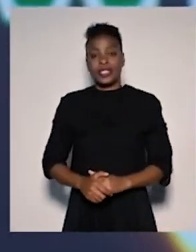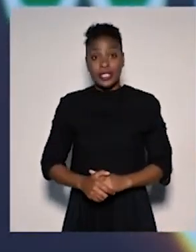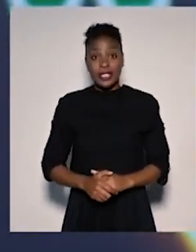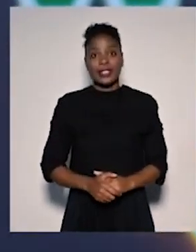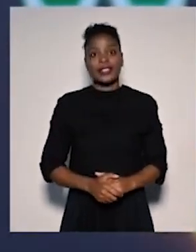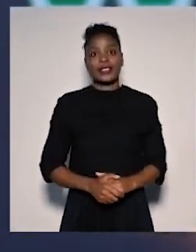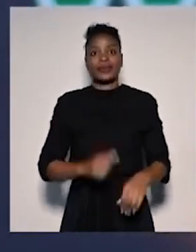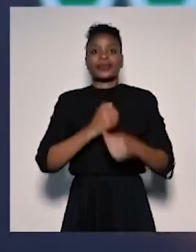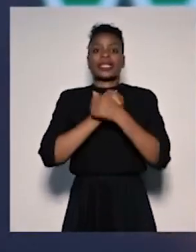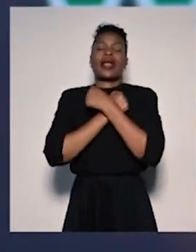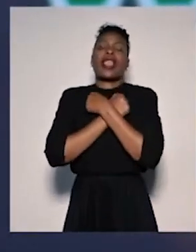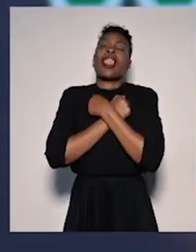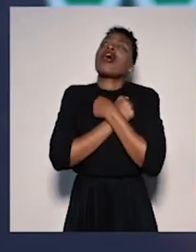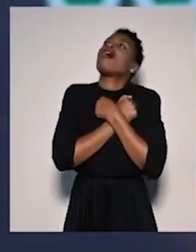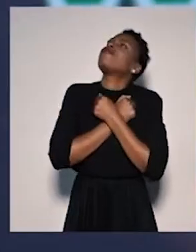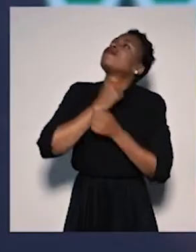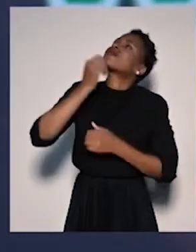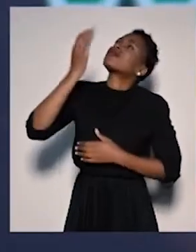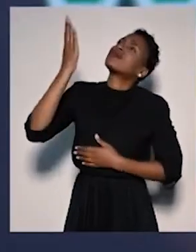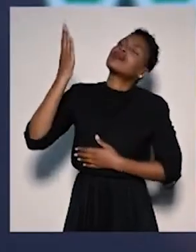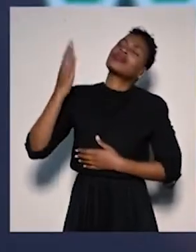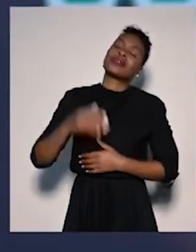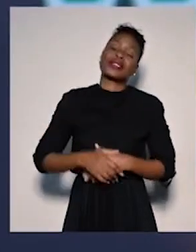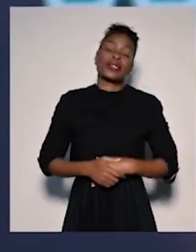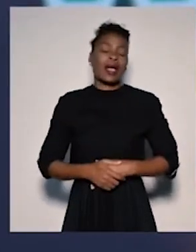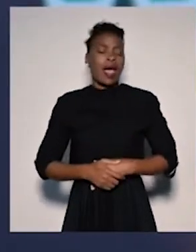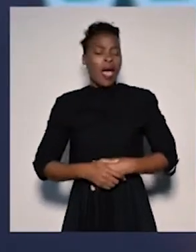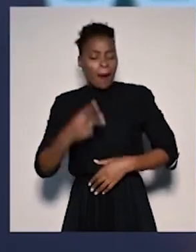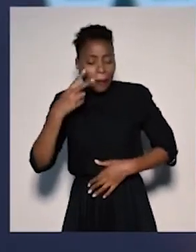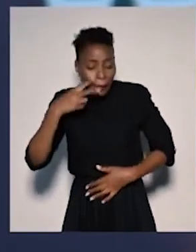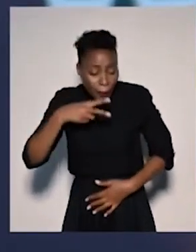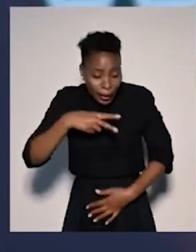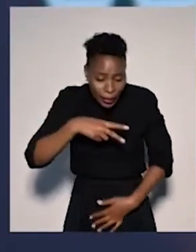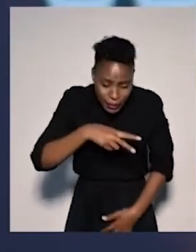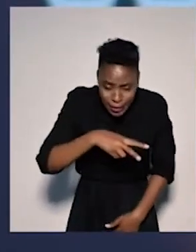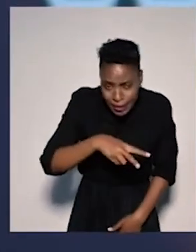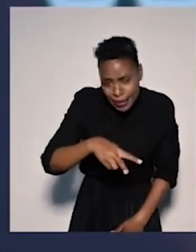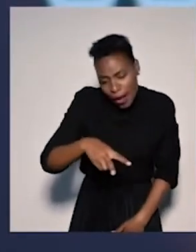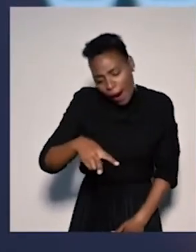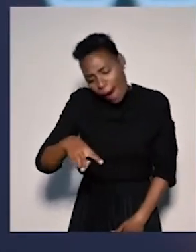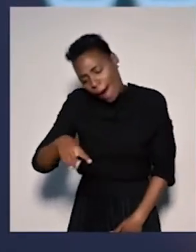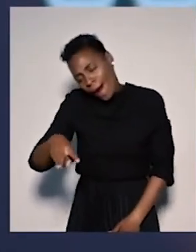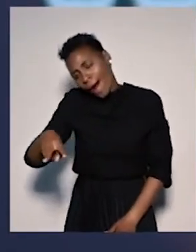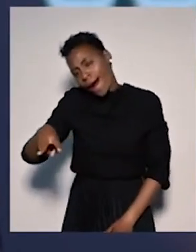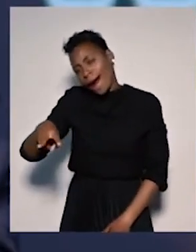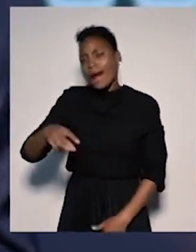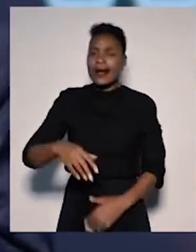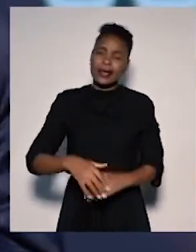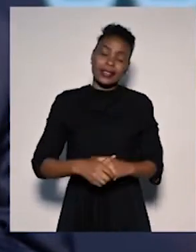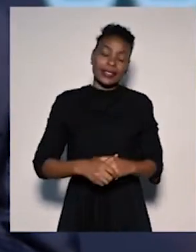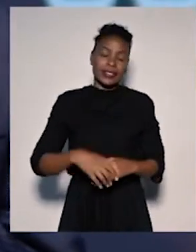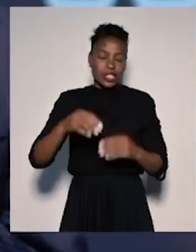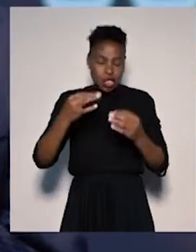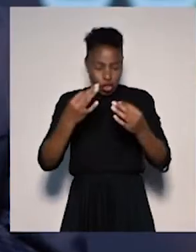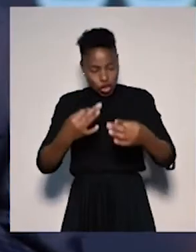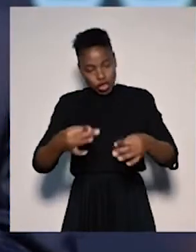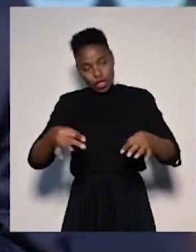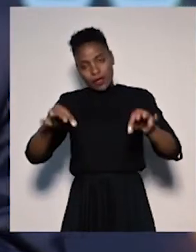That love of God that looks beyond our faults. And the crowd used to sing a